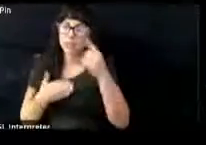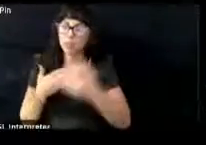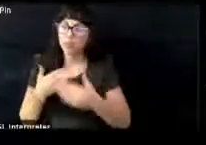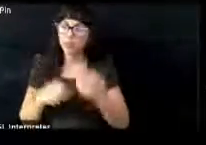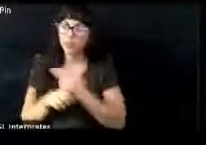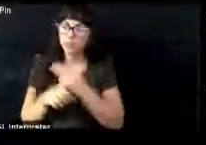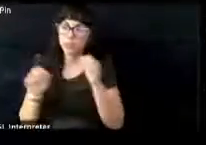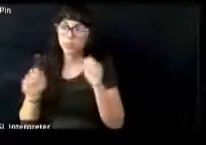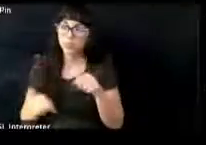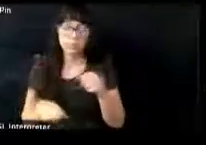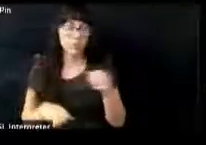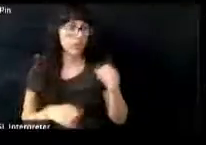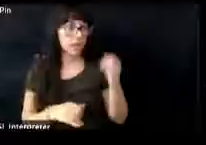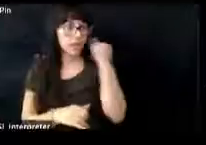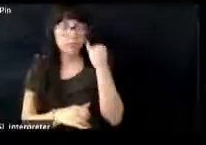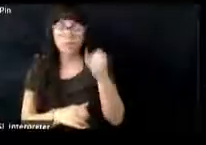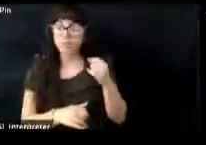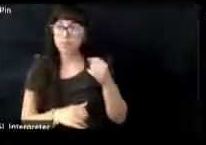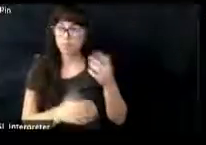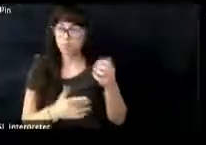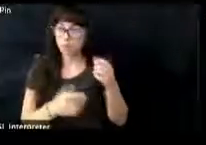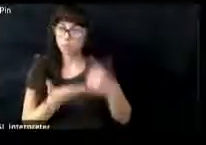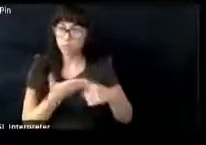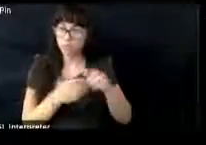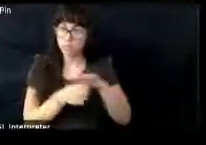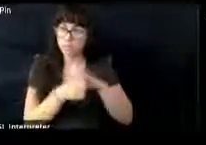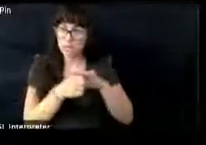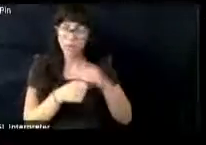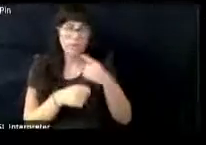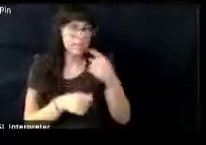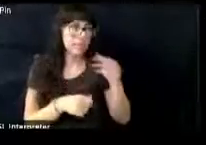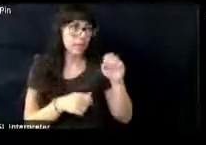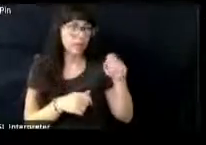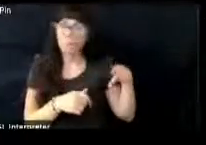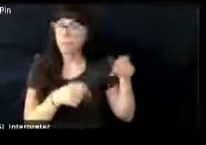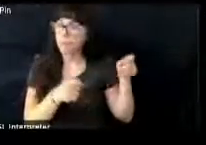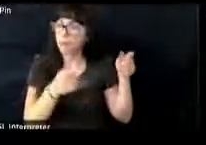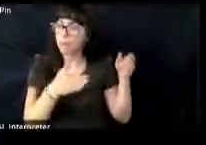like to discuss, please let the mapper know what that is. The floor is yours.